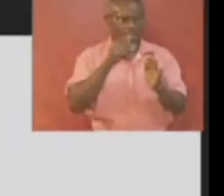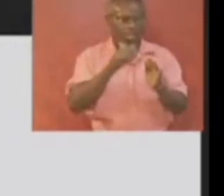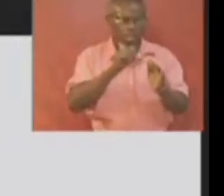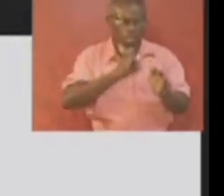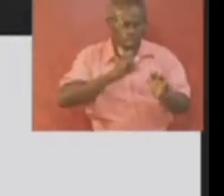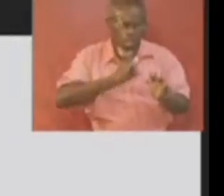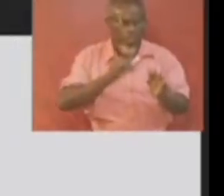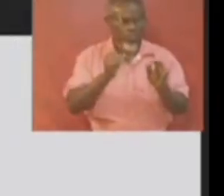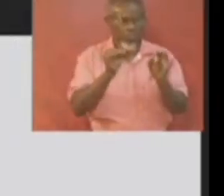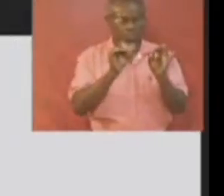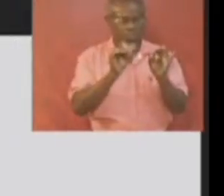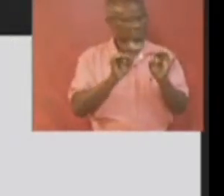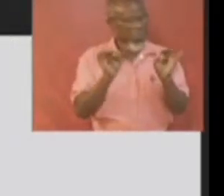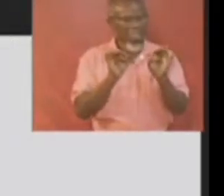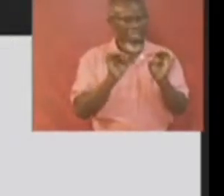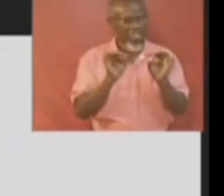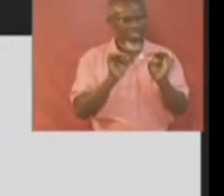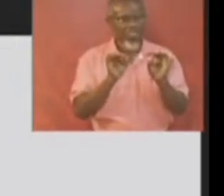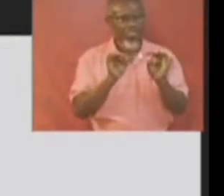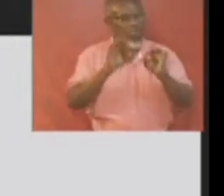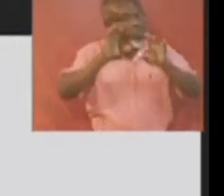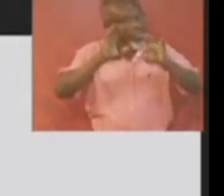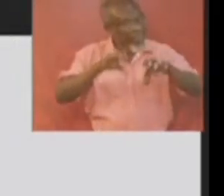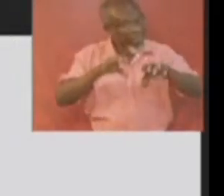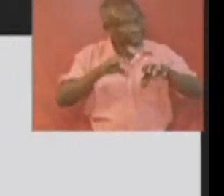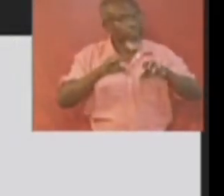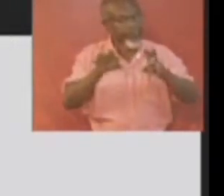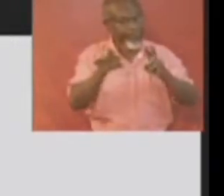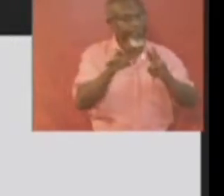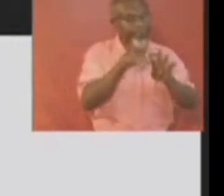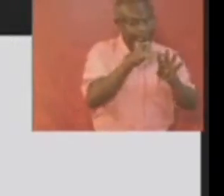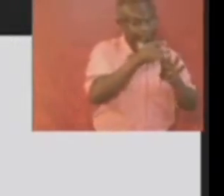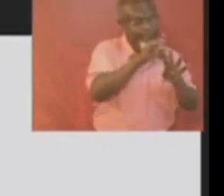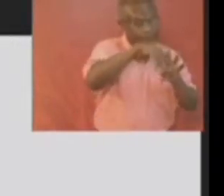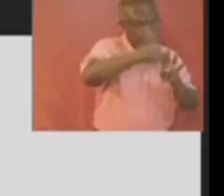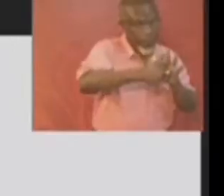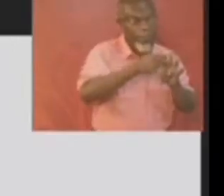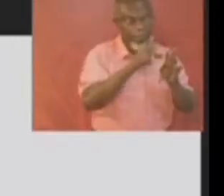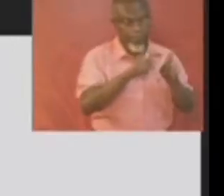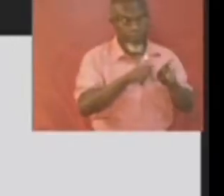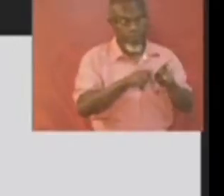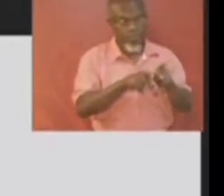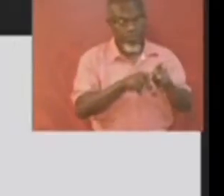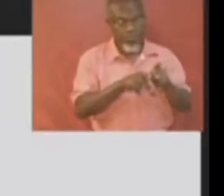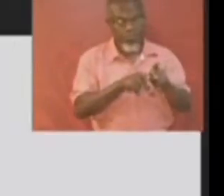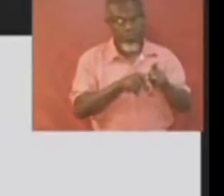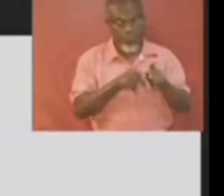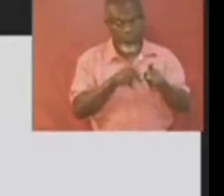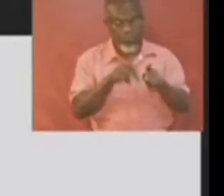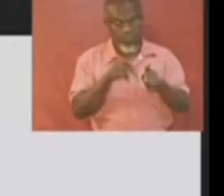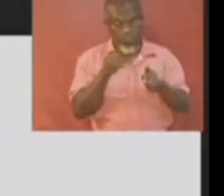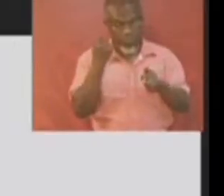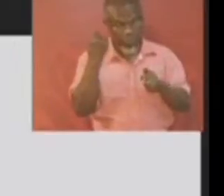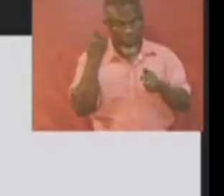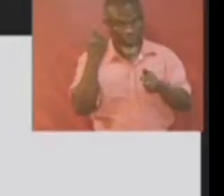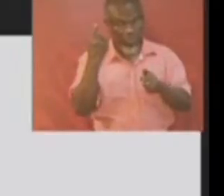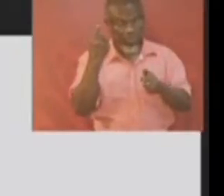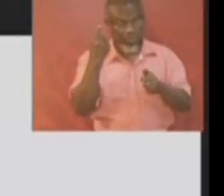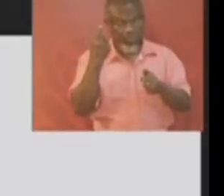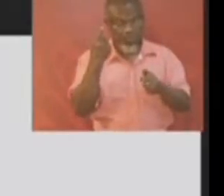day 8 have all been exposed to an infectious coronavirus patient who tested negative when they did their